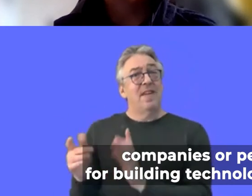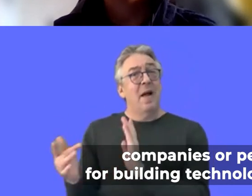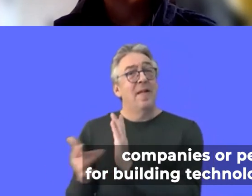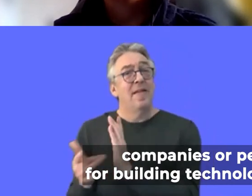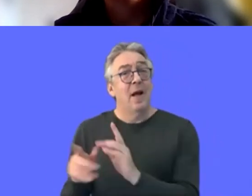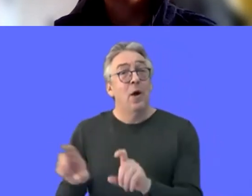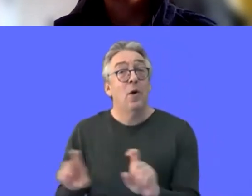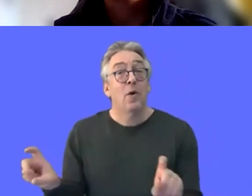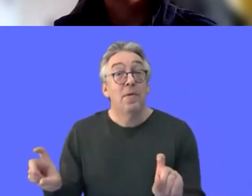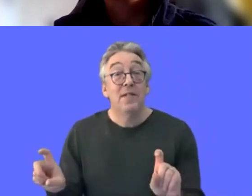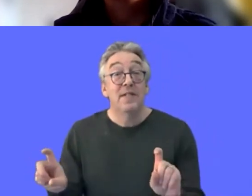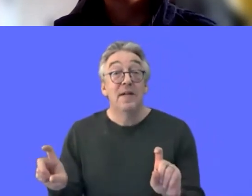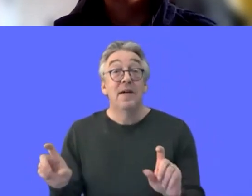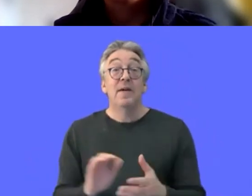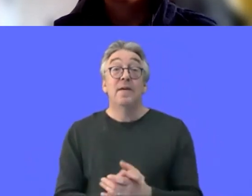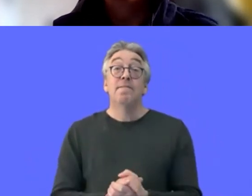making sure,